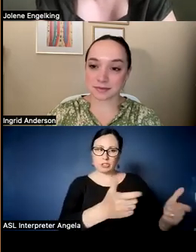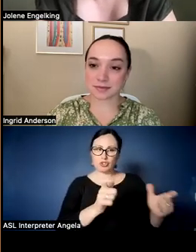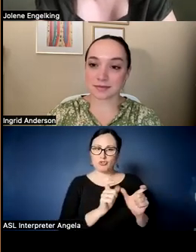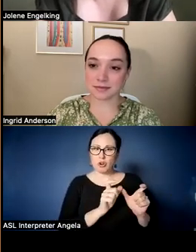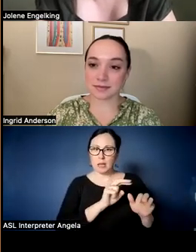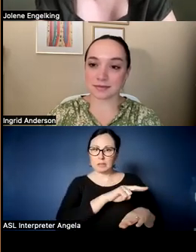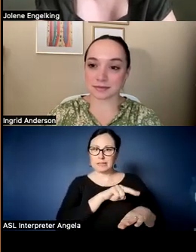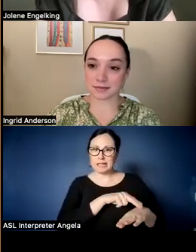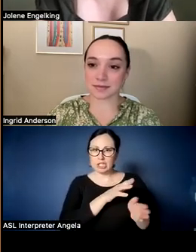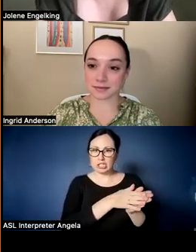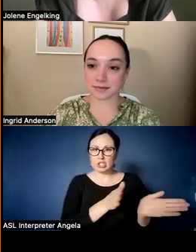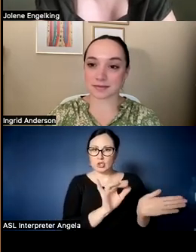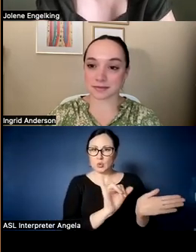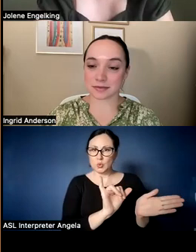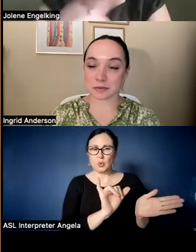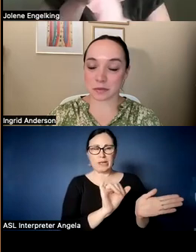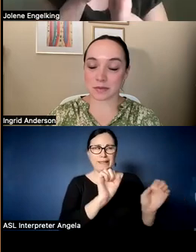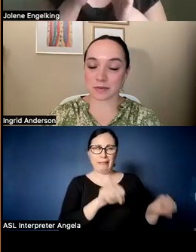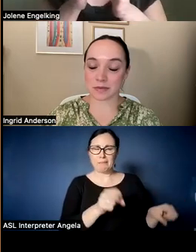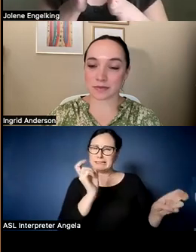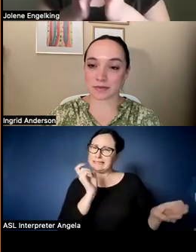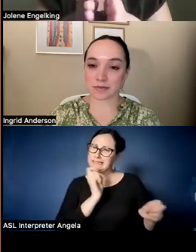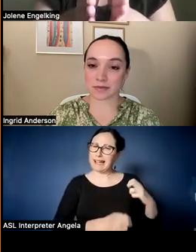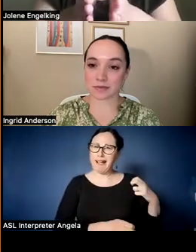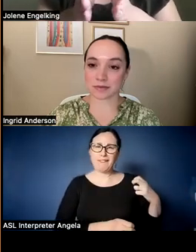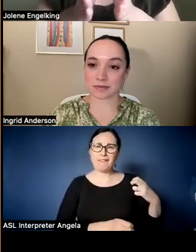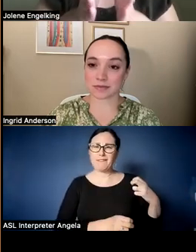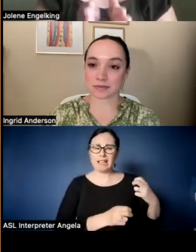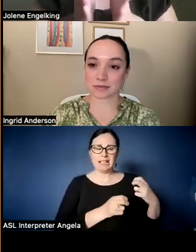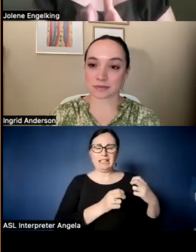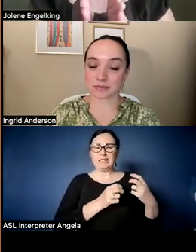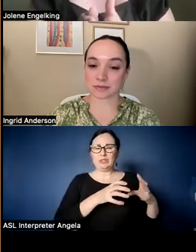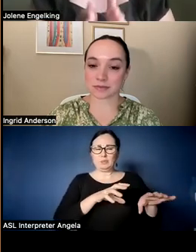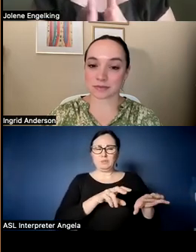hard to pull away from a very linear,